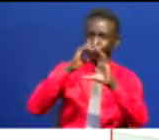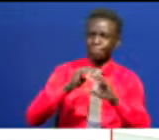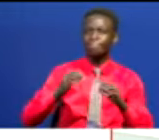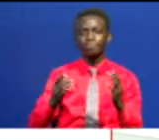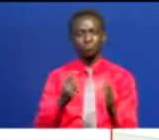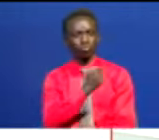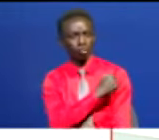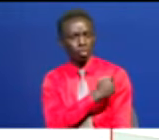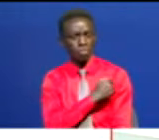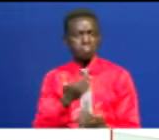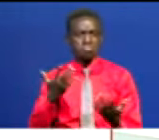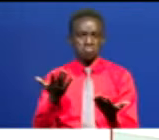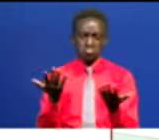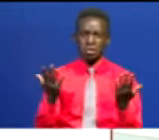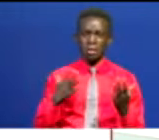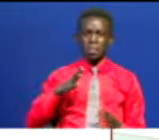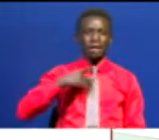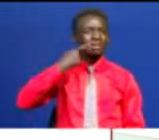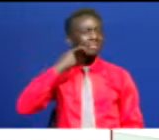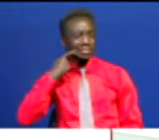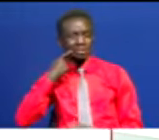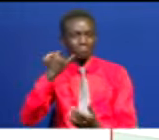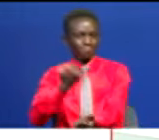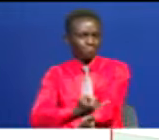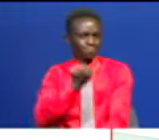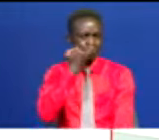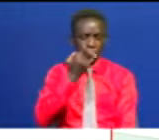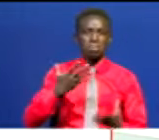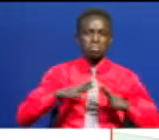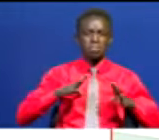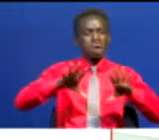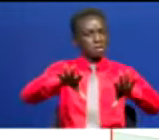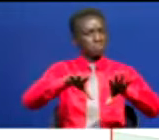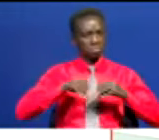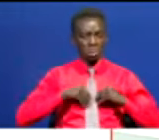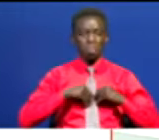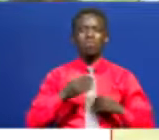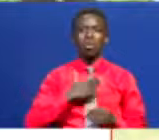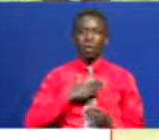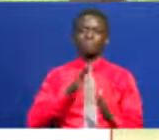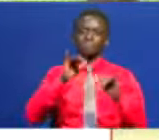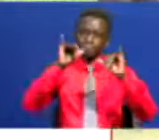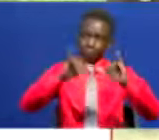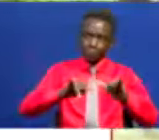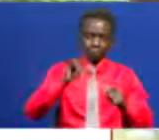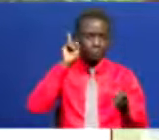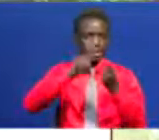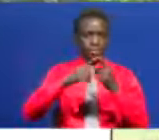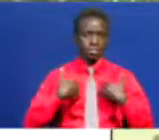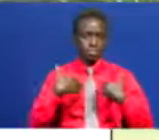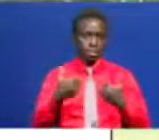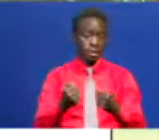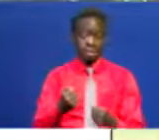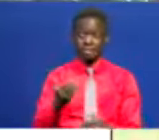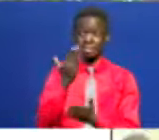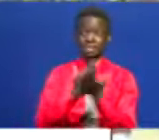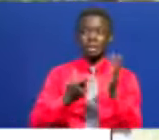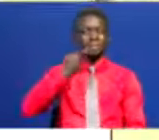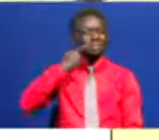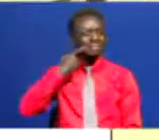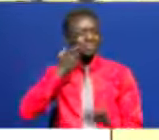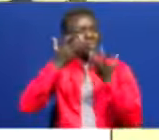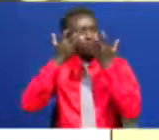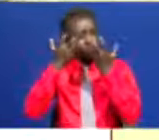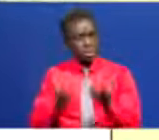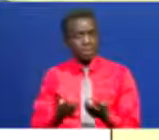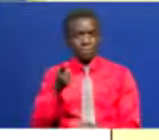who, by the way, voluntarily agreed to be rehabilitated. Some of the addicts with severe cases have been taken to